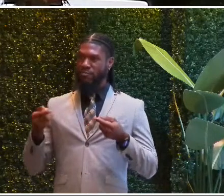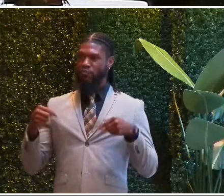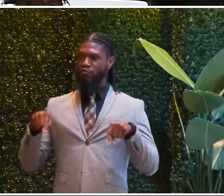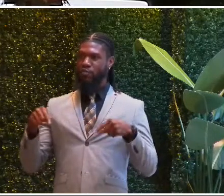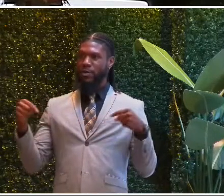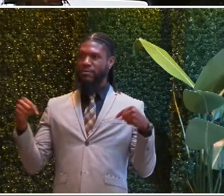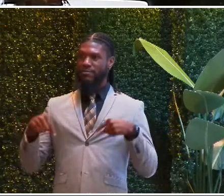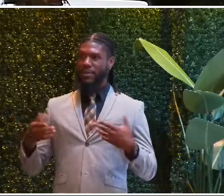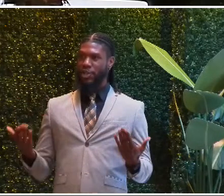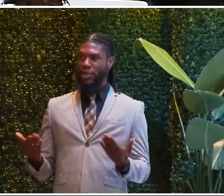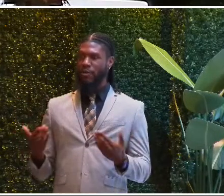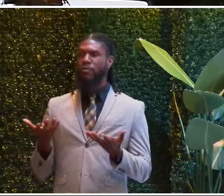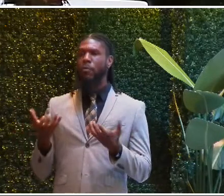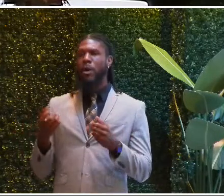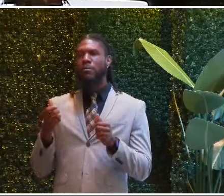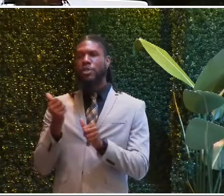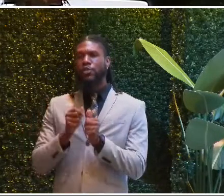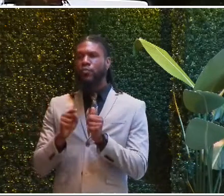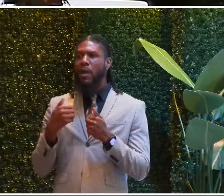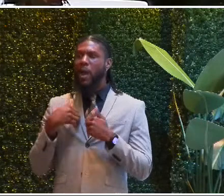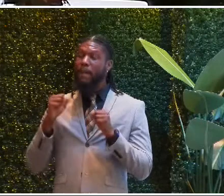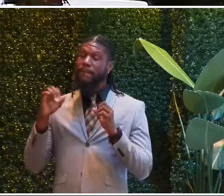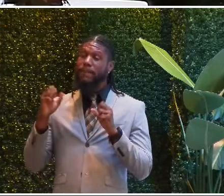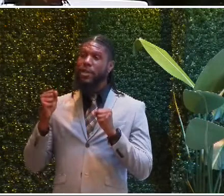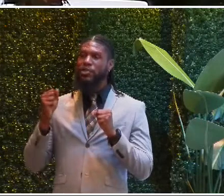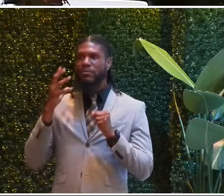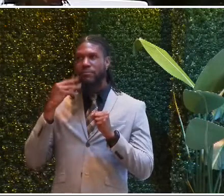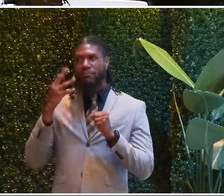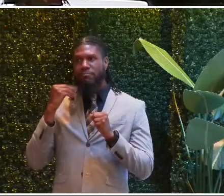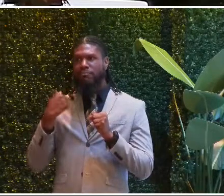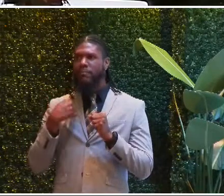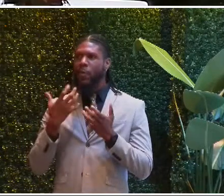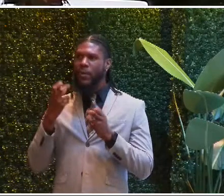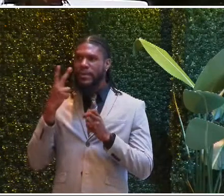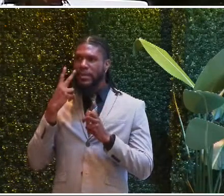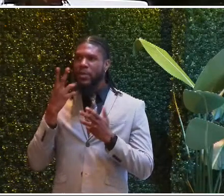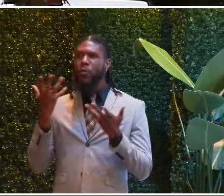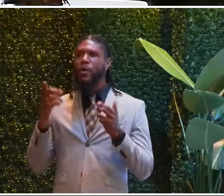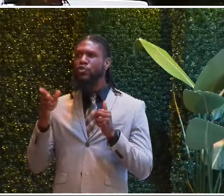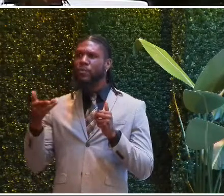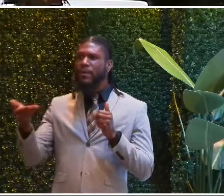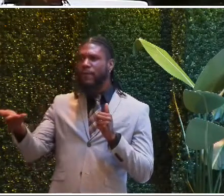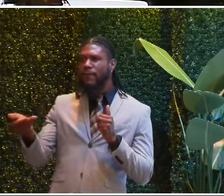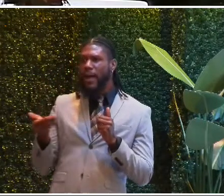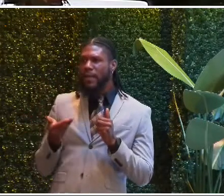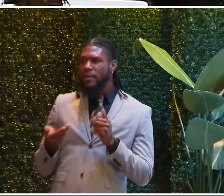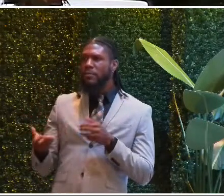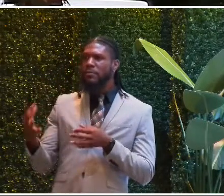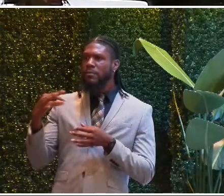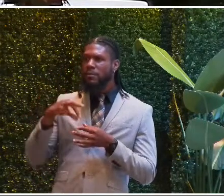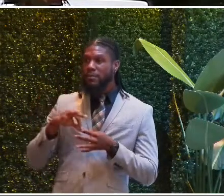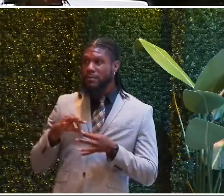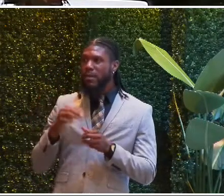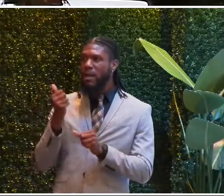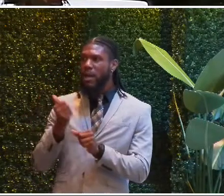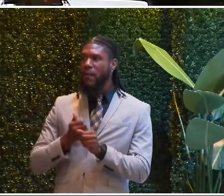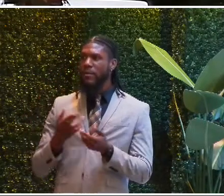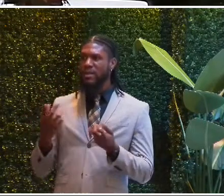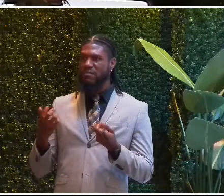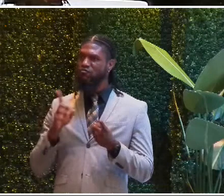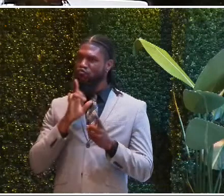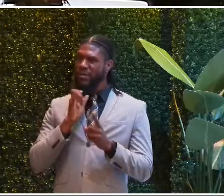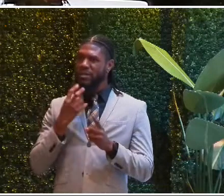each of you to have an incredible experience. I want to see what you have been invited into. Everything has been